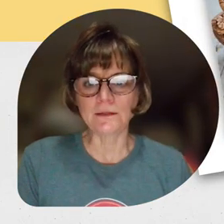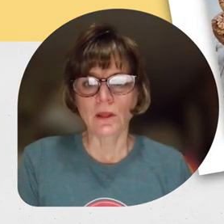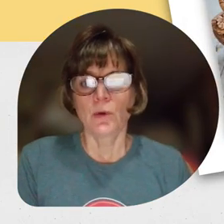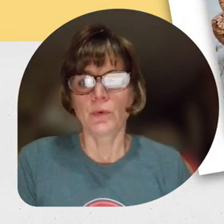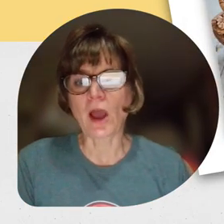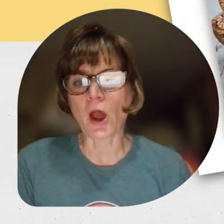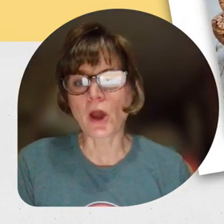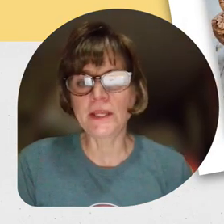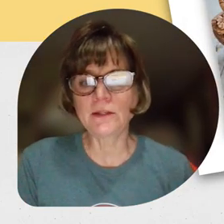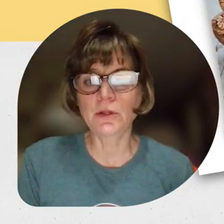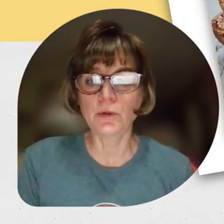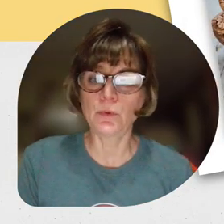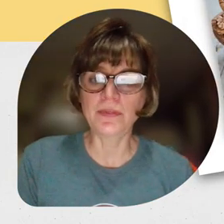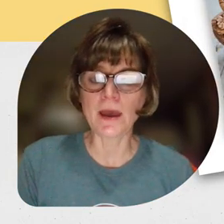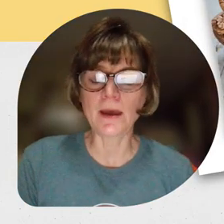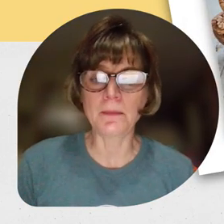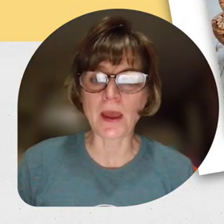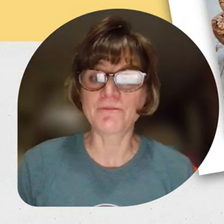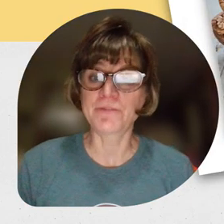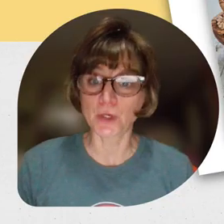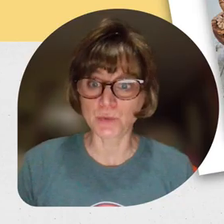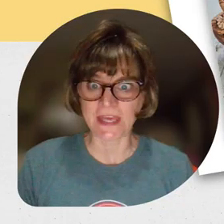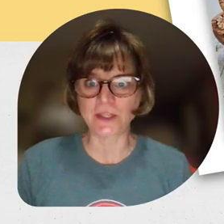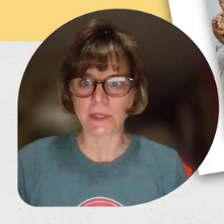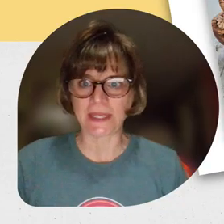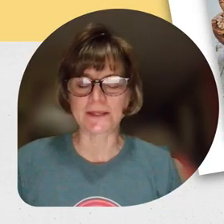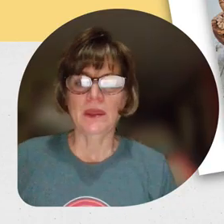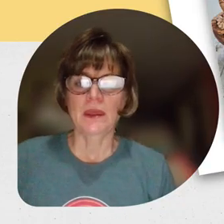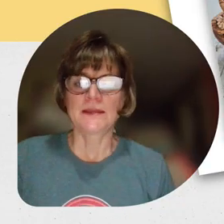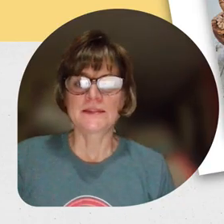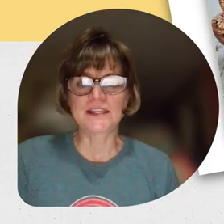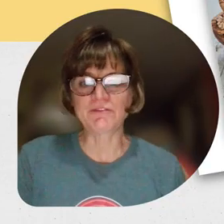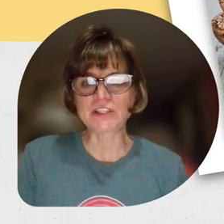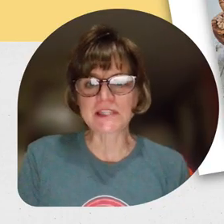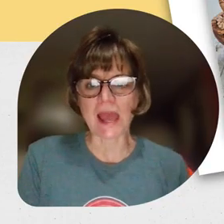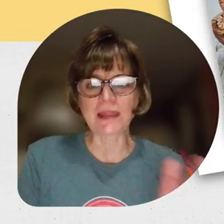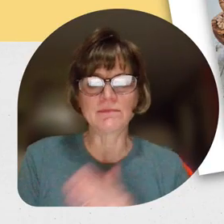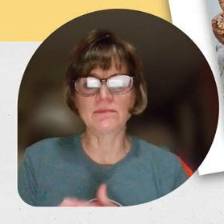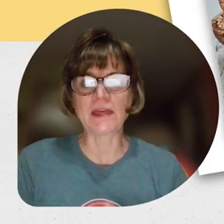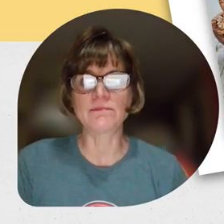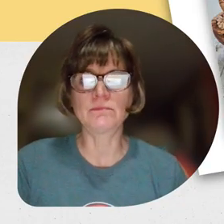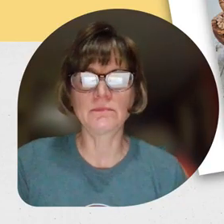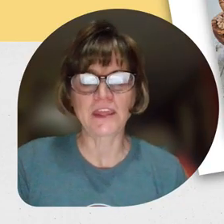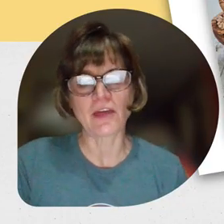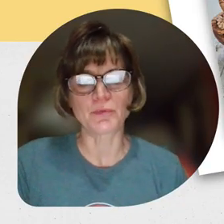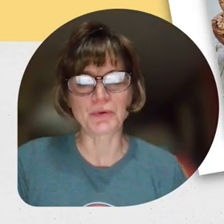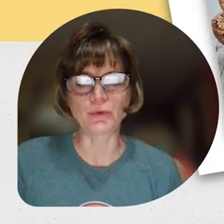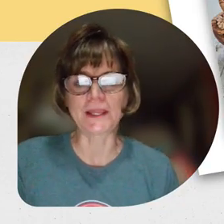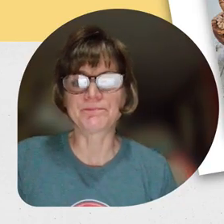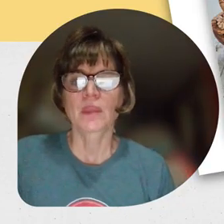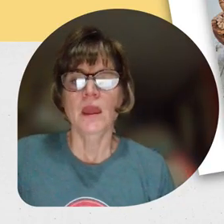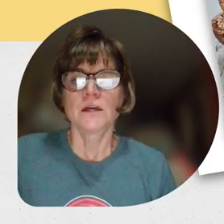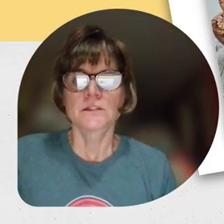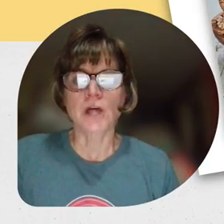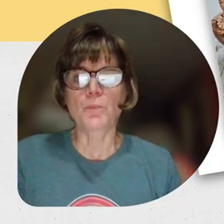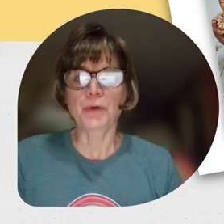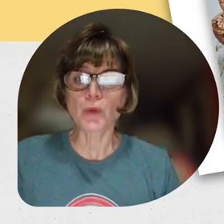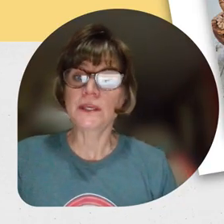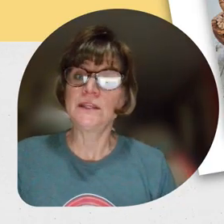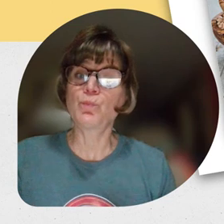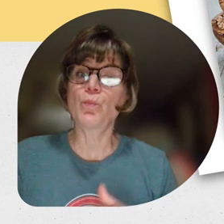Protein. Regarding to the food that you eat, it's a different sign than the other protein.